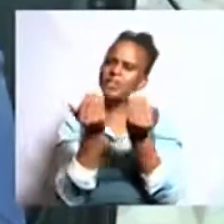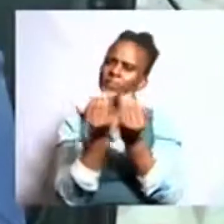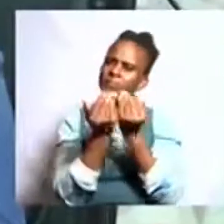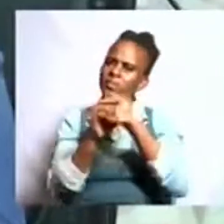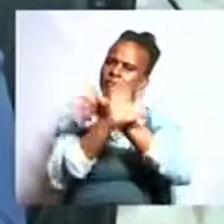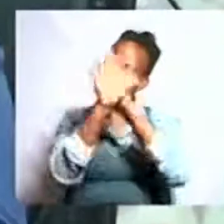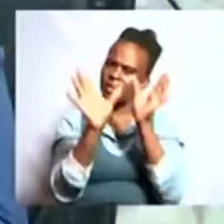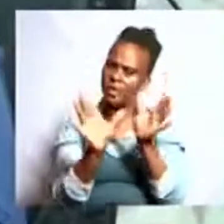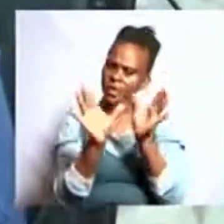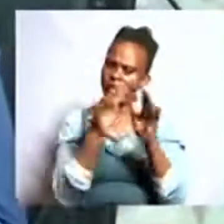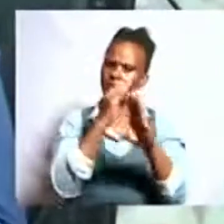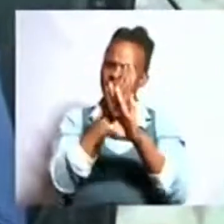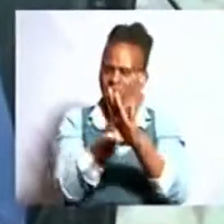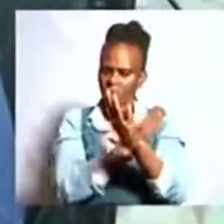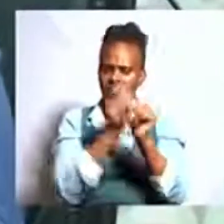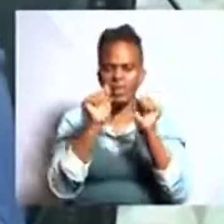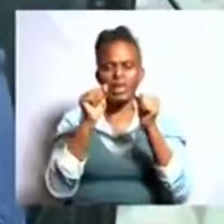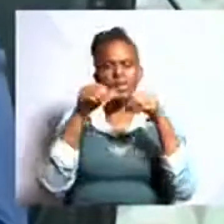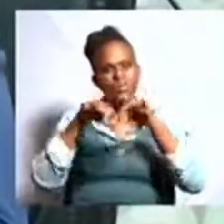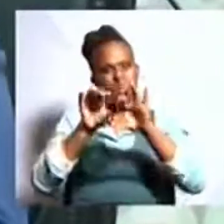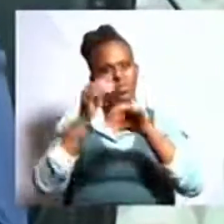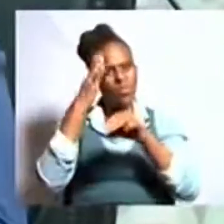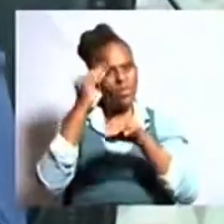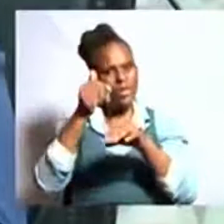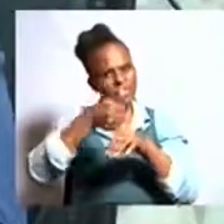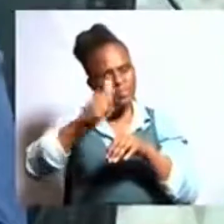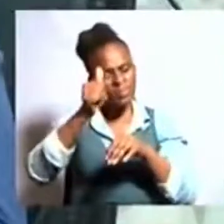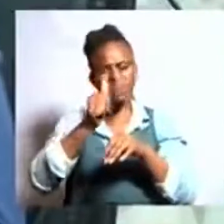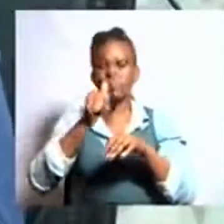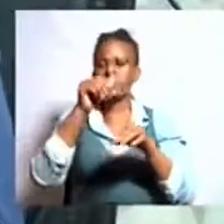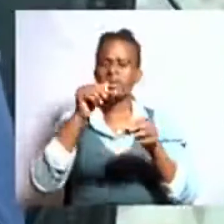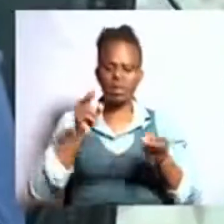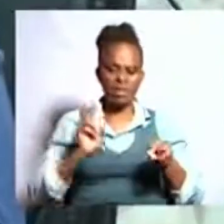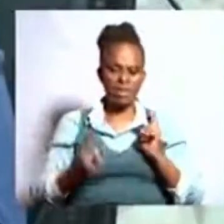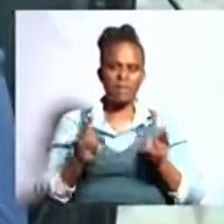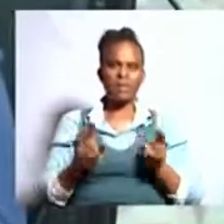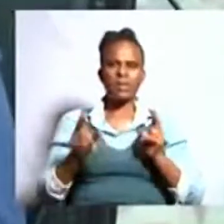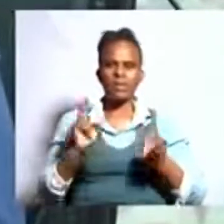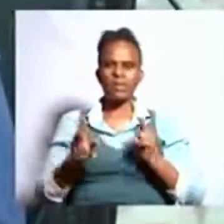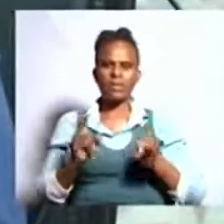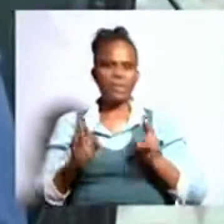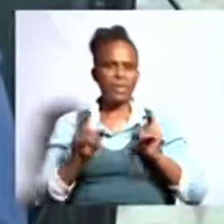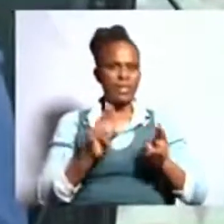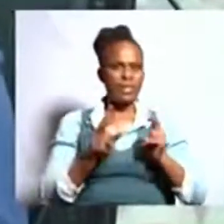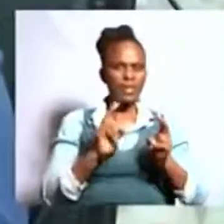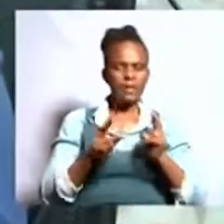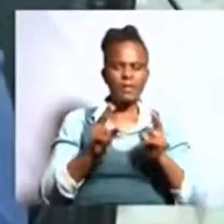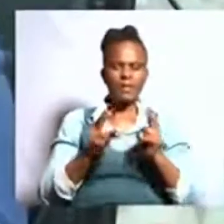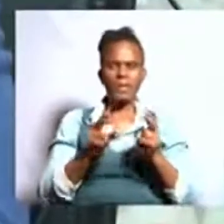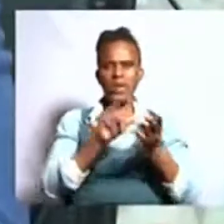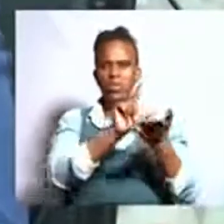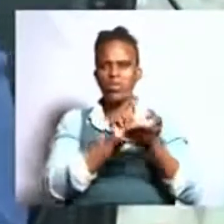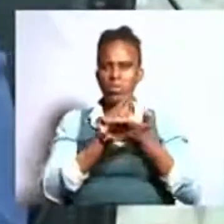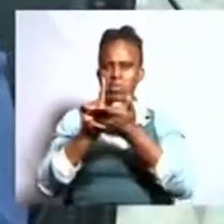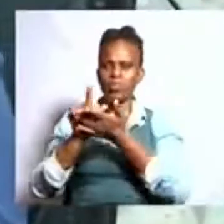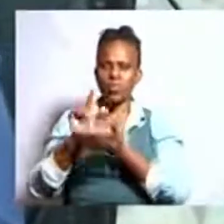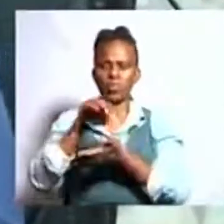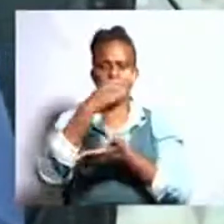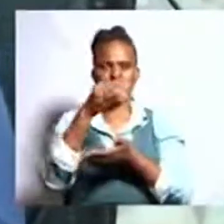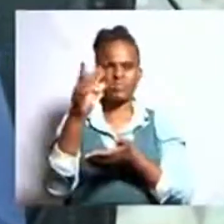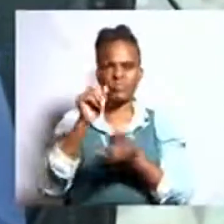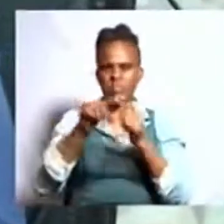the same matter before you could proceed? Why were they in a hurry to issue the loan when they knew there